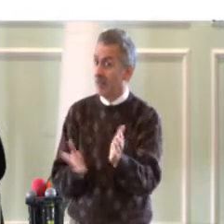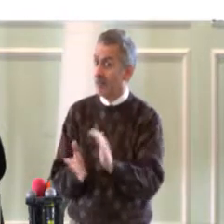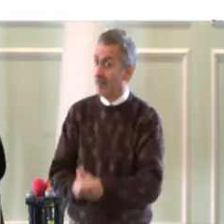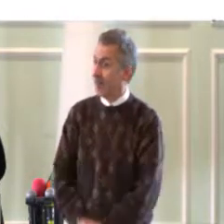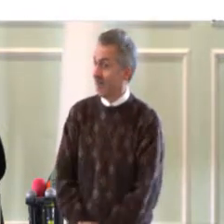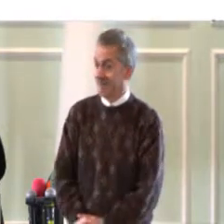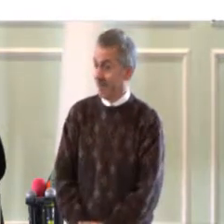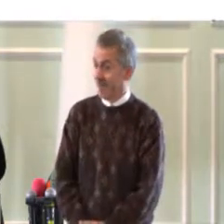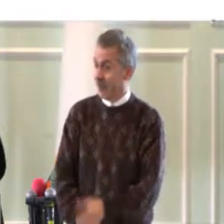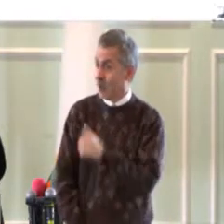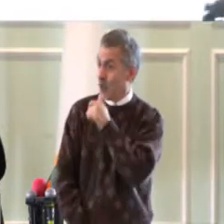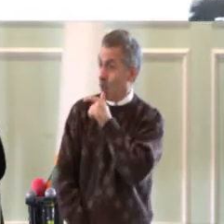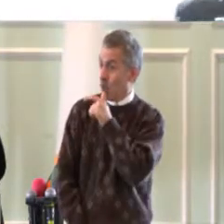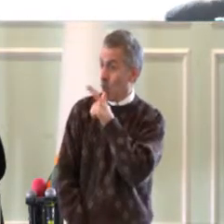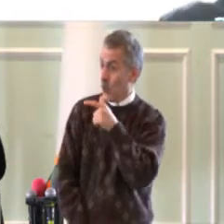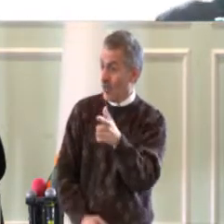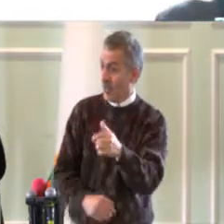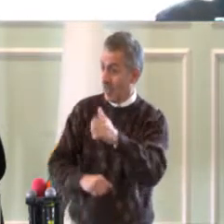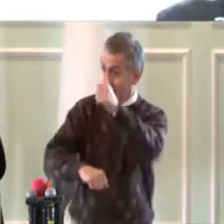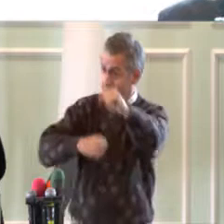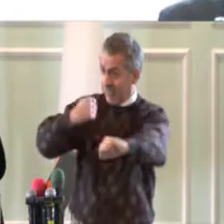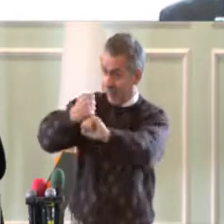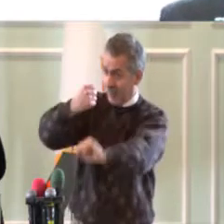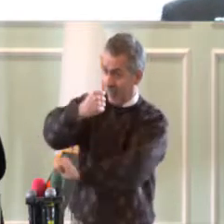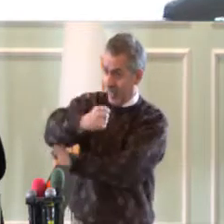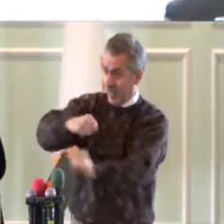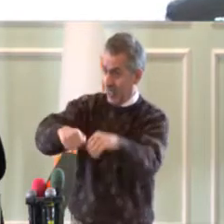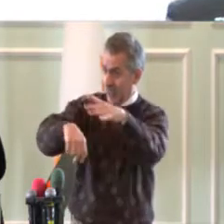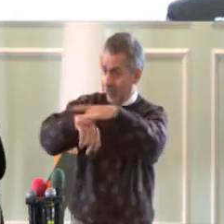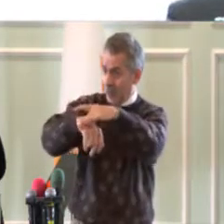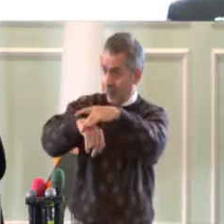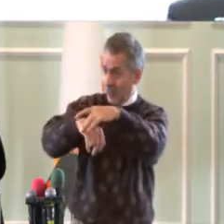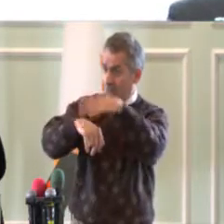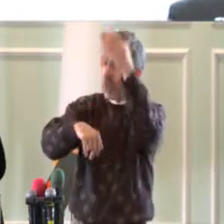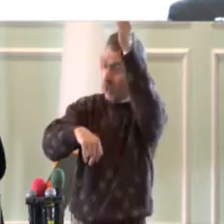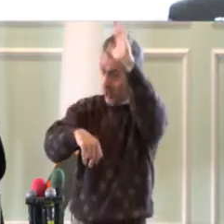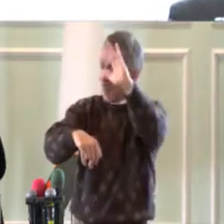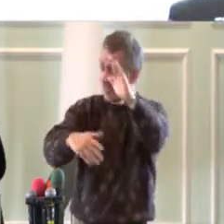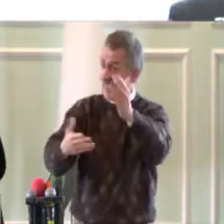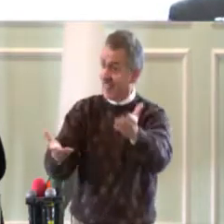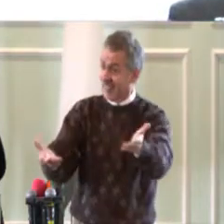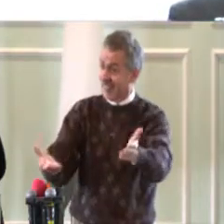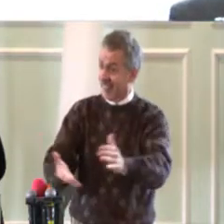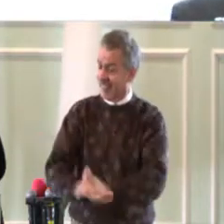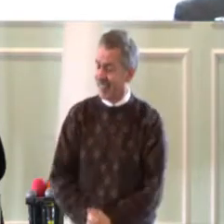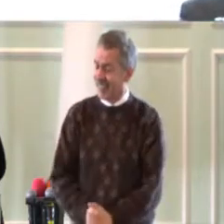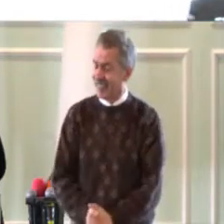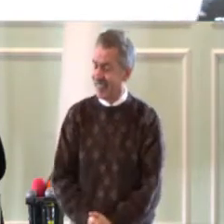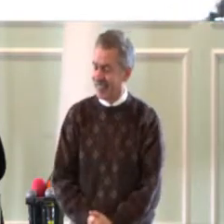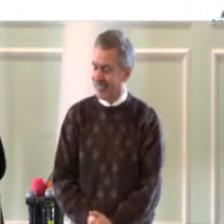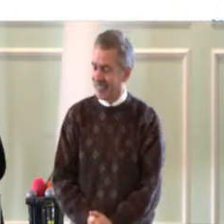Who was there? Who laid the foundations of the earth? God, right?